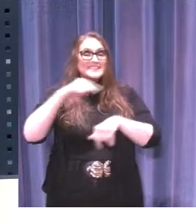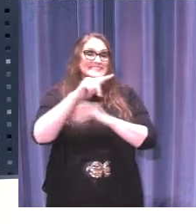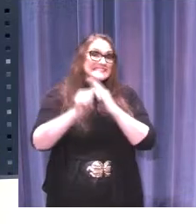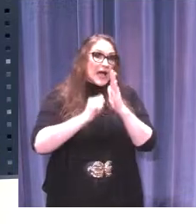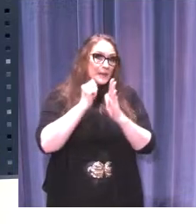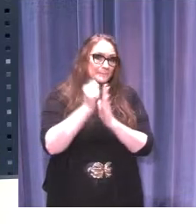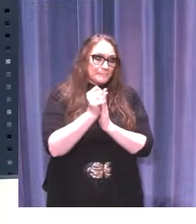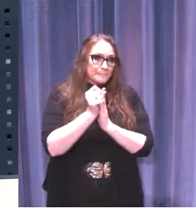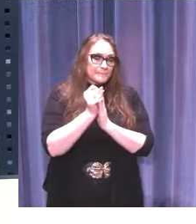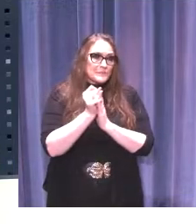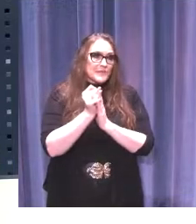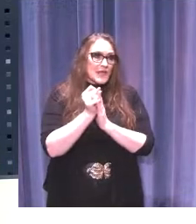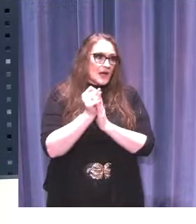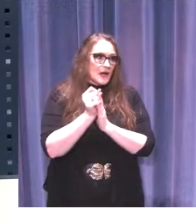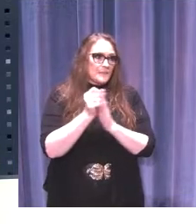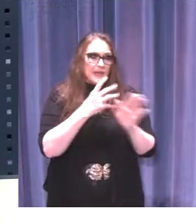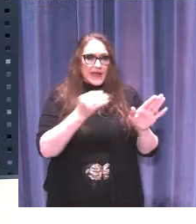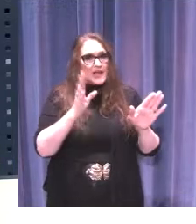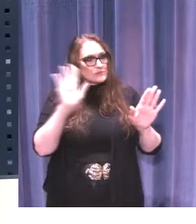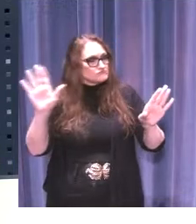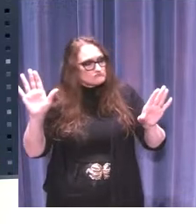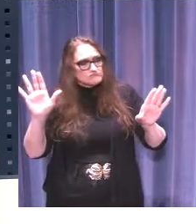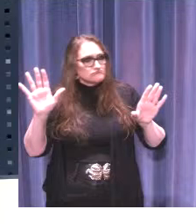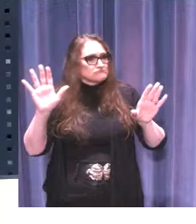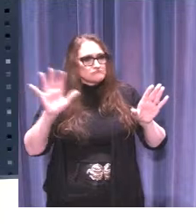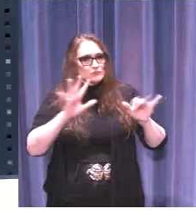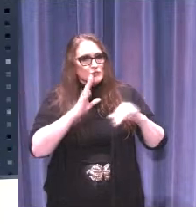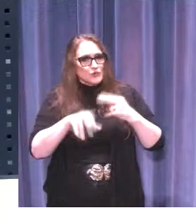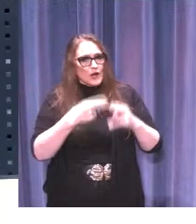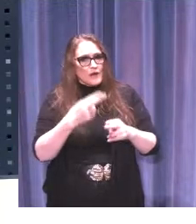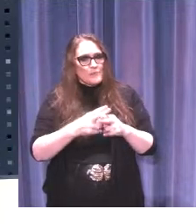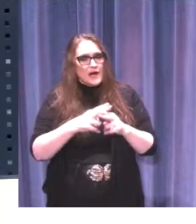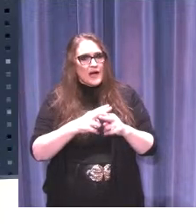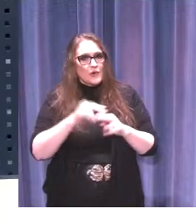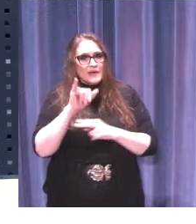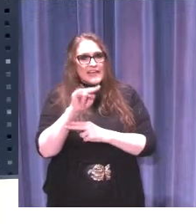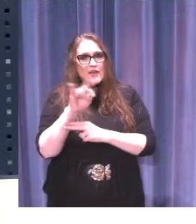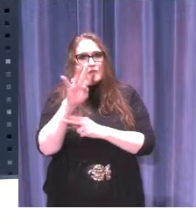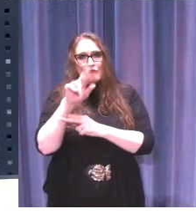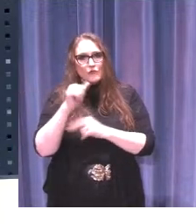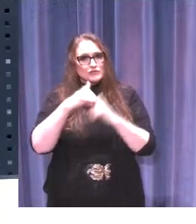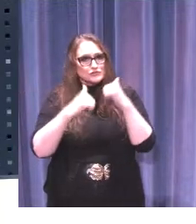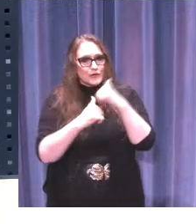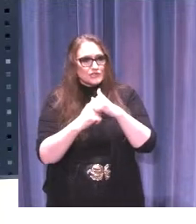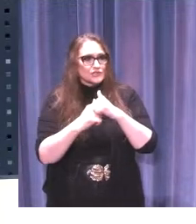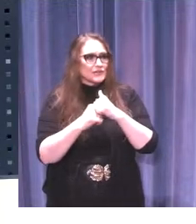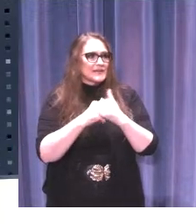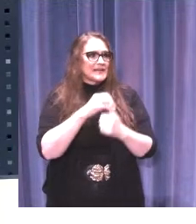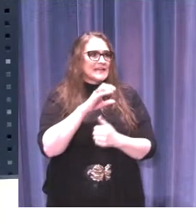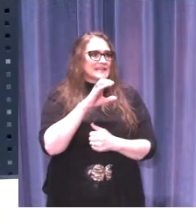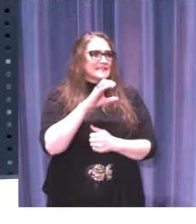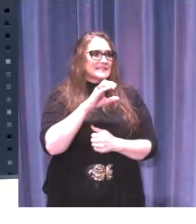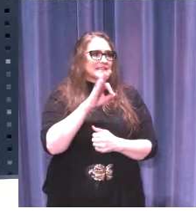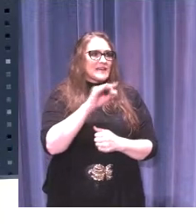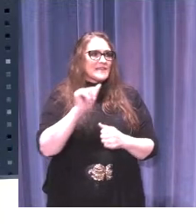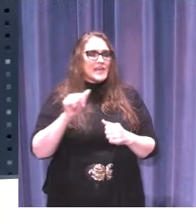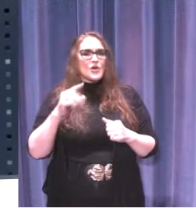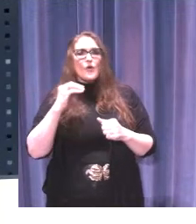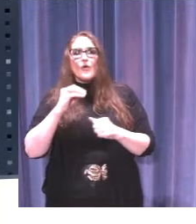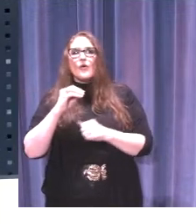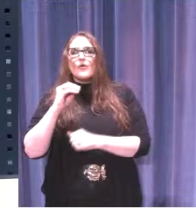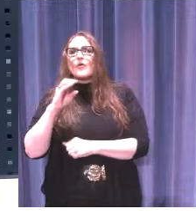period, and let's talk about infrastructure. CFAO Gothrop and I